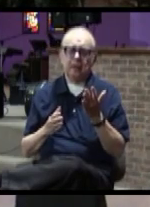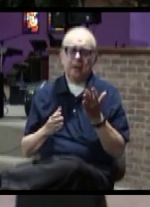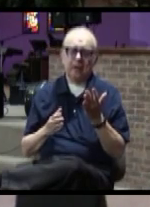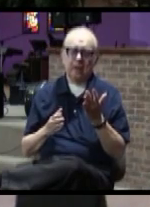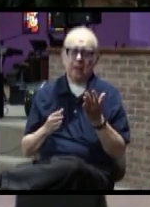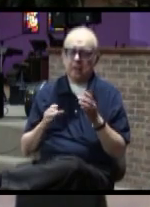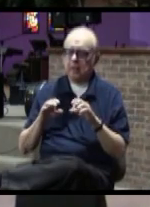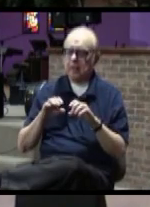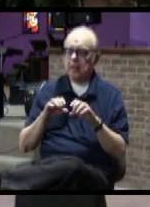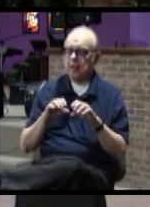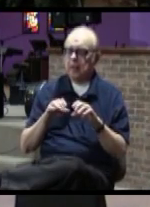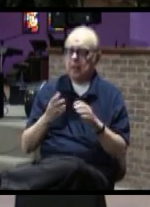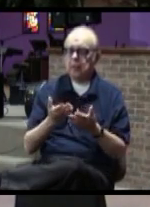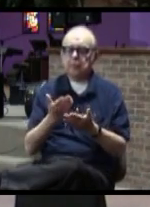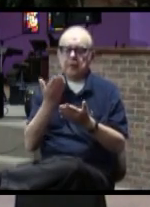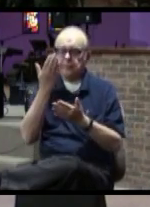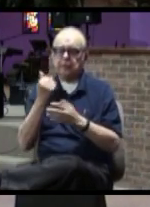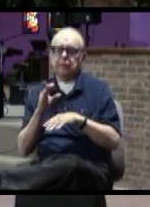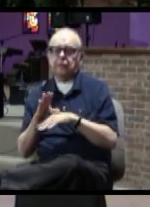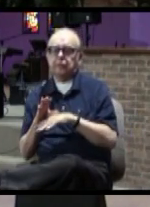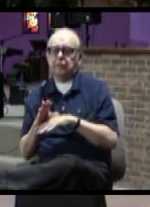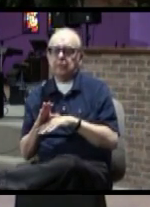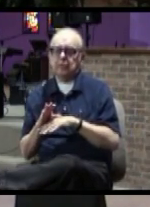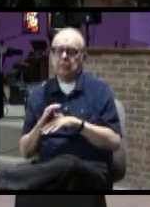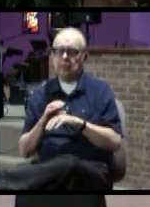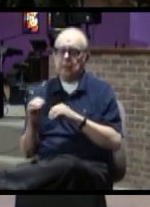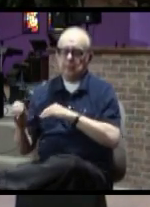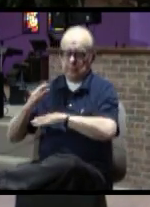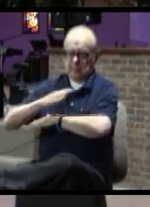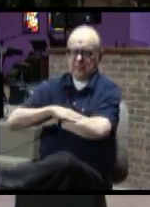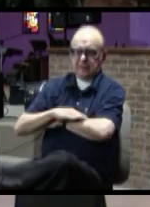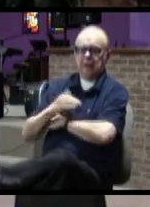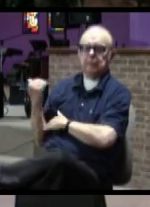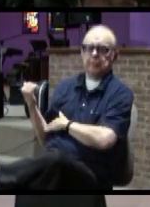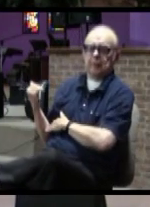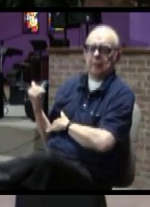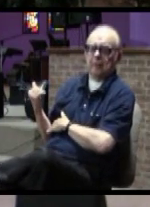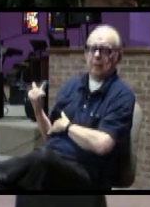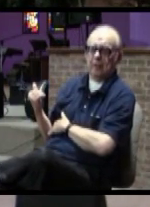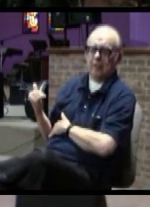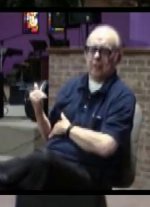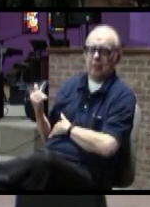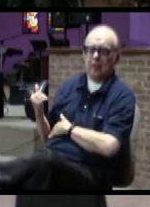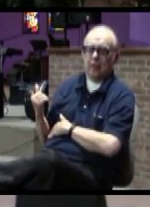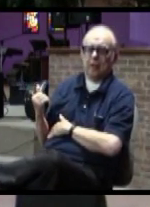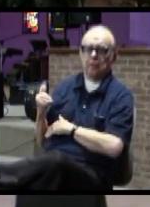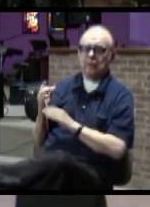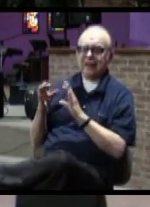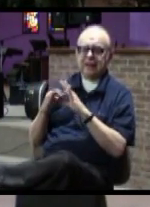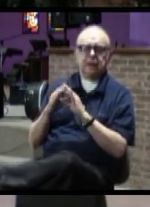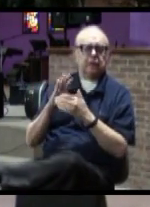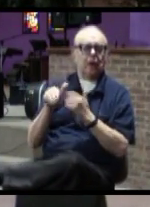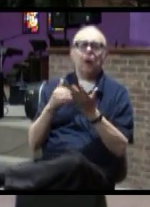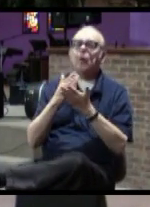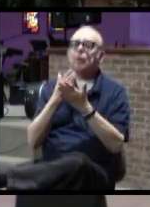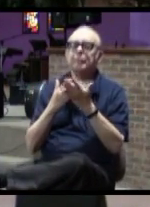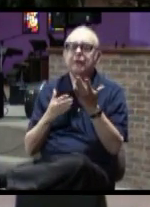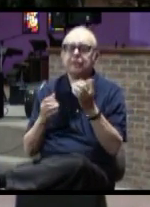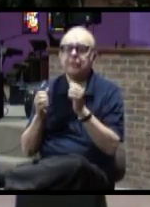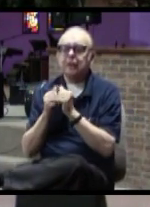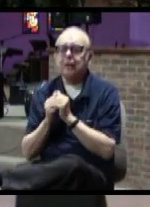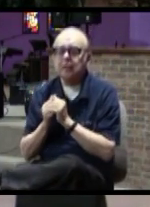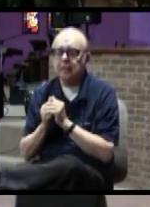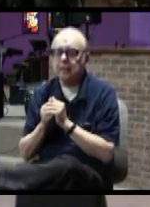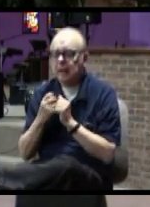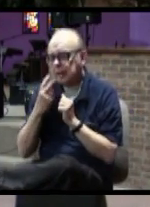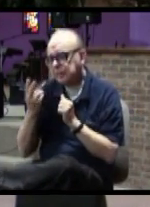puzzle, and we're going to take and bring it up here to the front and put it on the communion table. And we're going to interlock all